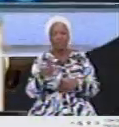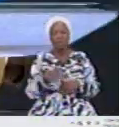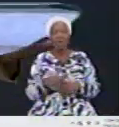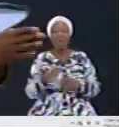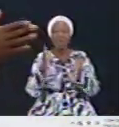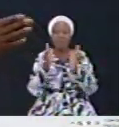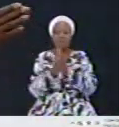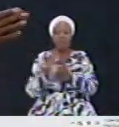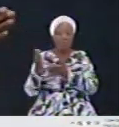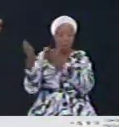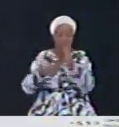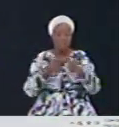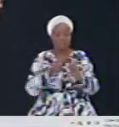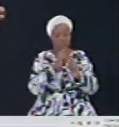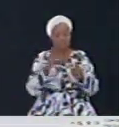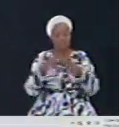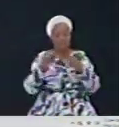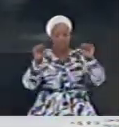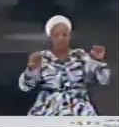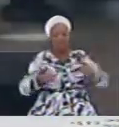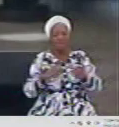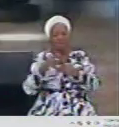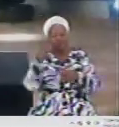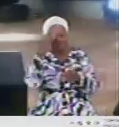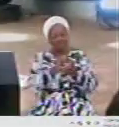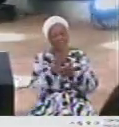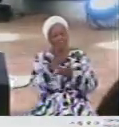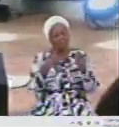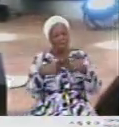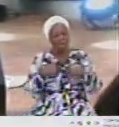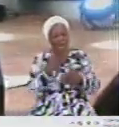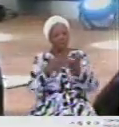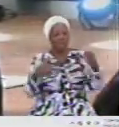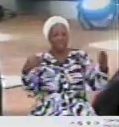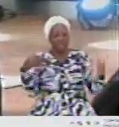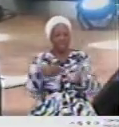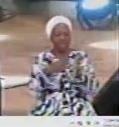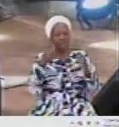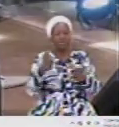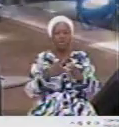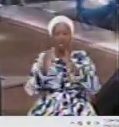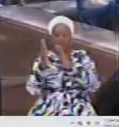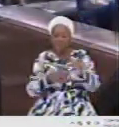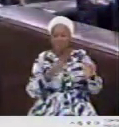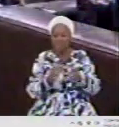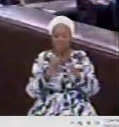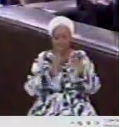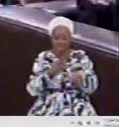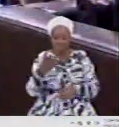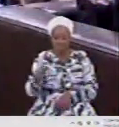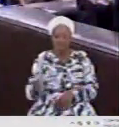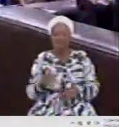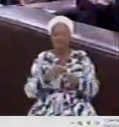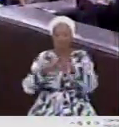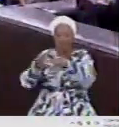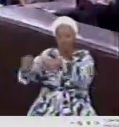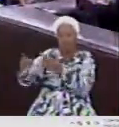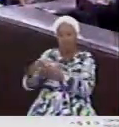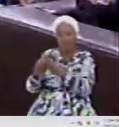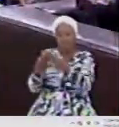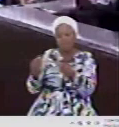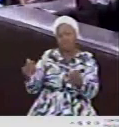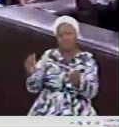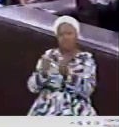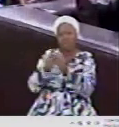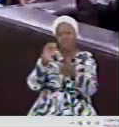the altar, you remember that somebody has ought against you, leave your gift at the altar. It's not about activity, about duty, about this